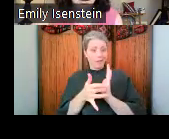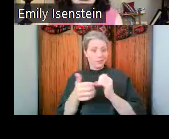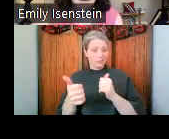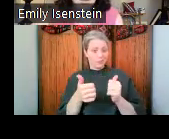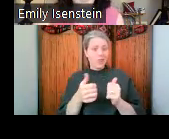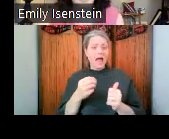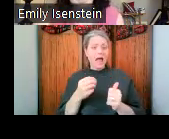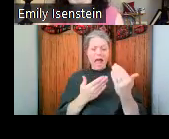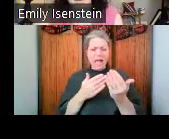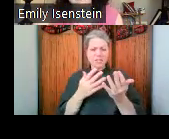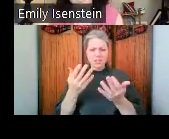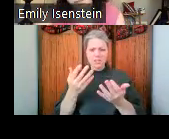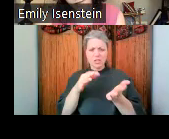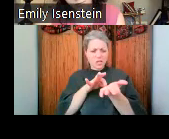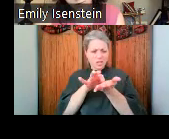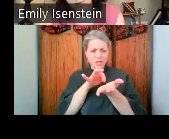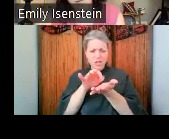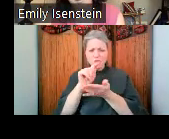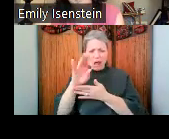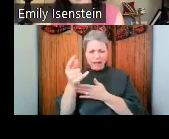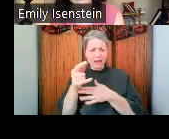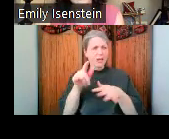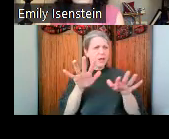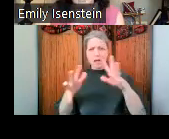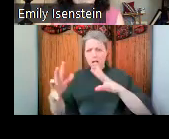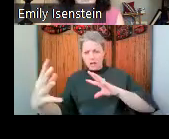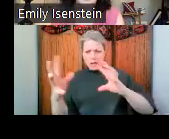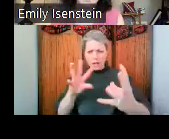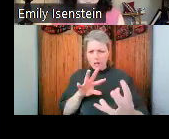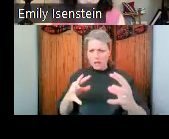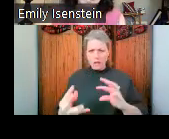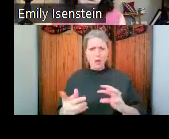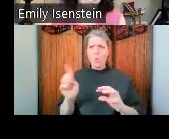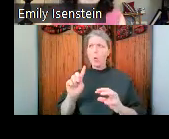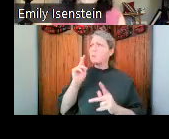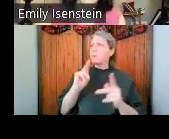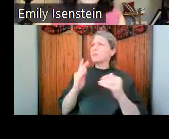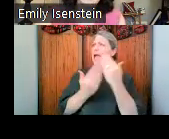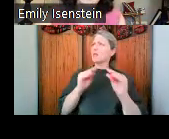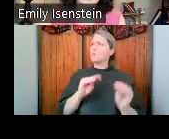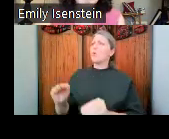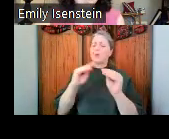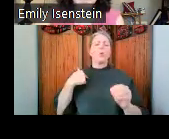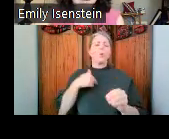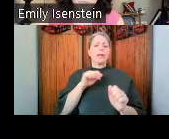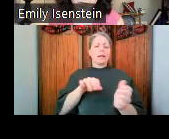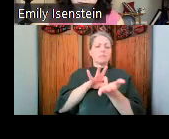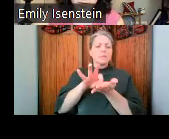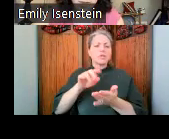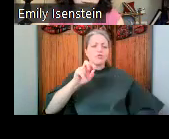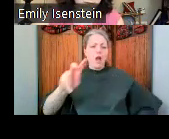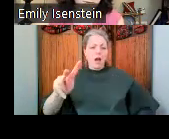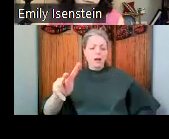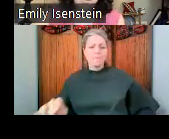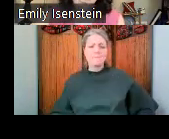And it also has built-in hand tracking capabilities that allow us to track where people are moving. So putting it